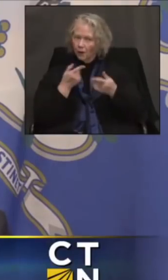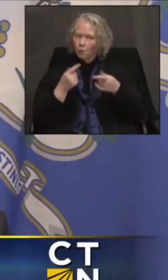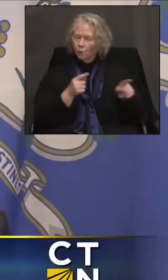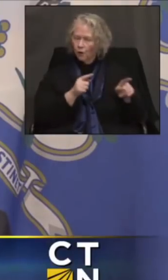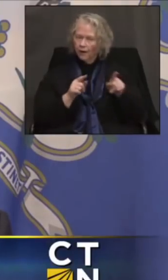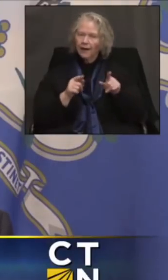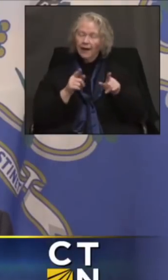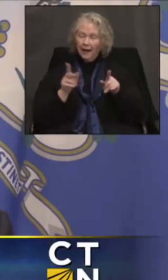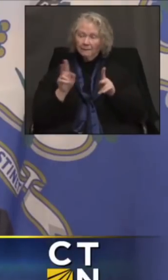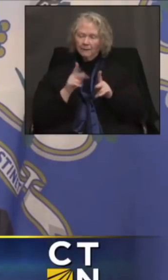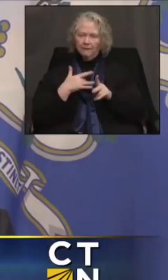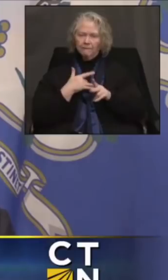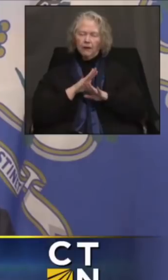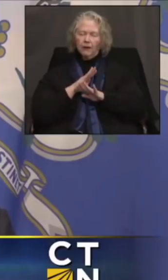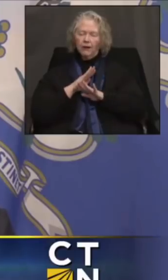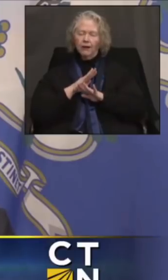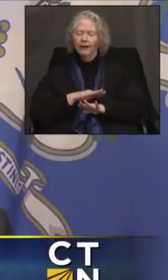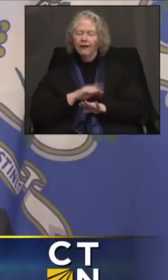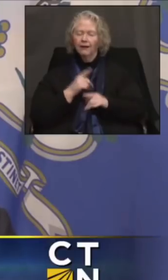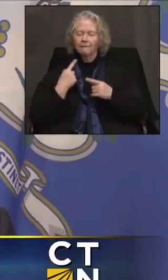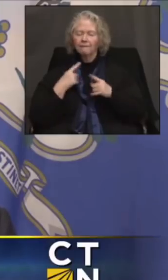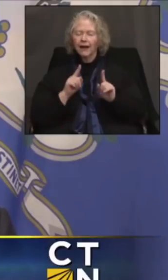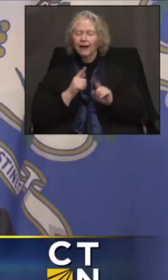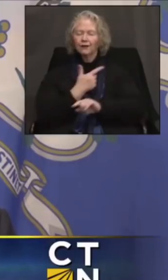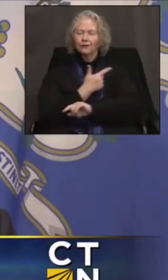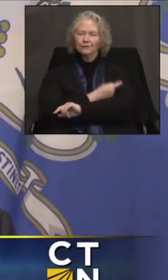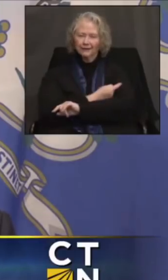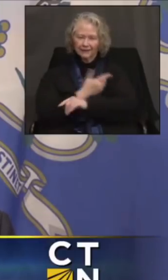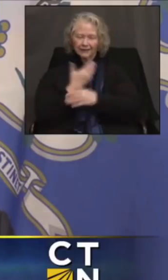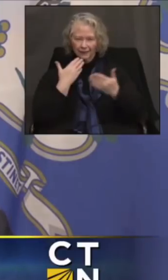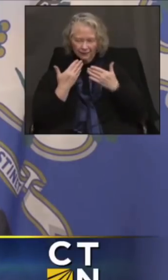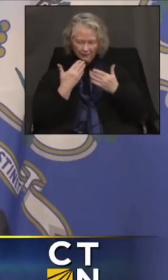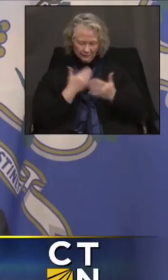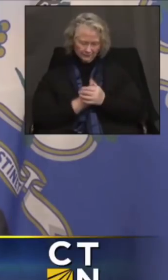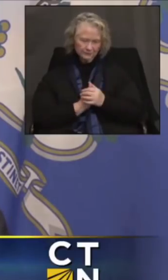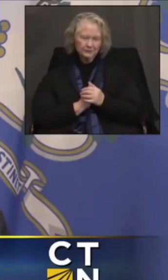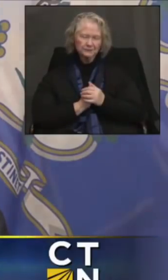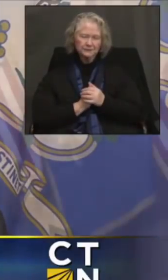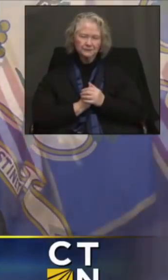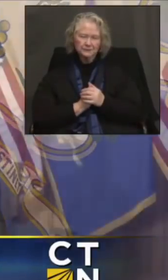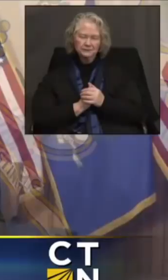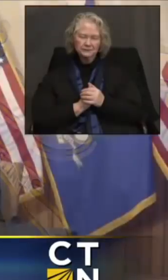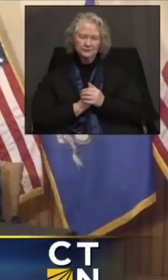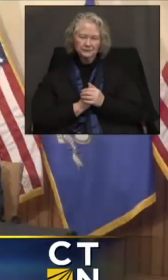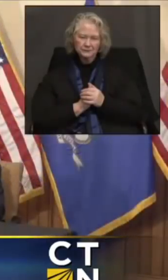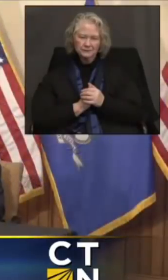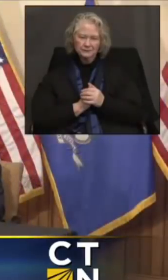sense of relief people have once they're vaccinated. Thank you, everybody. Pure joy.